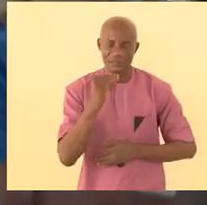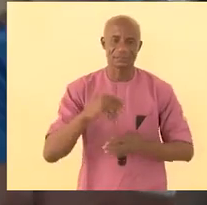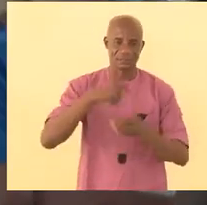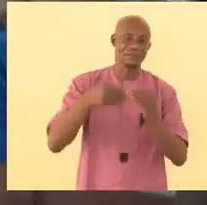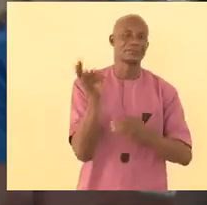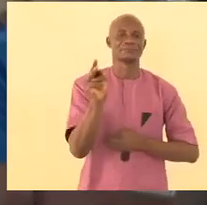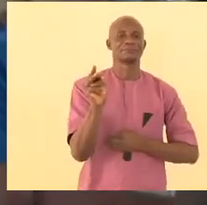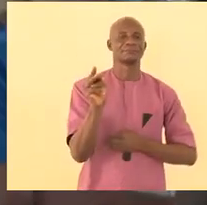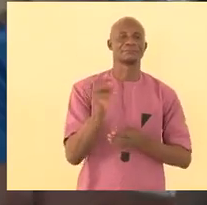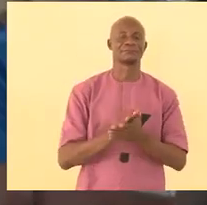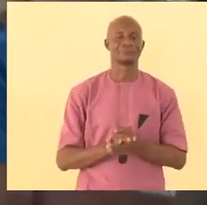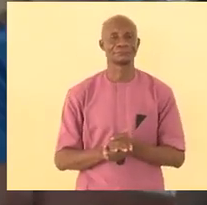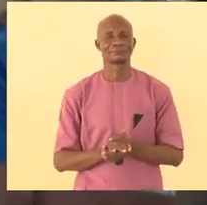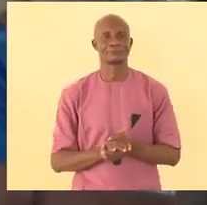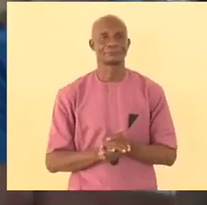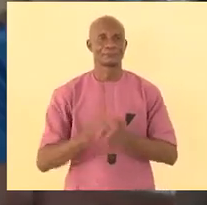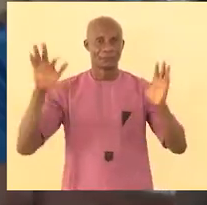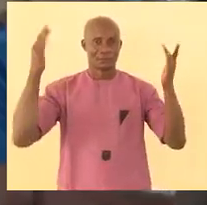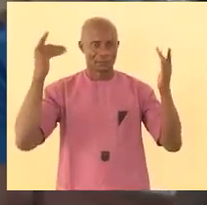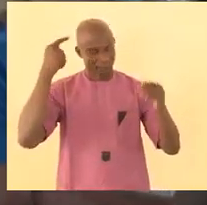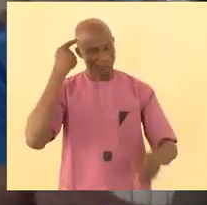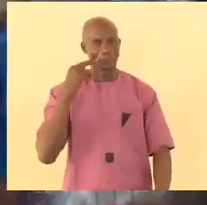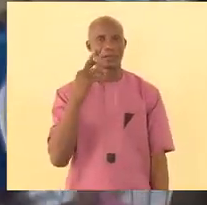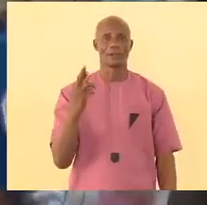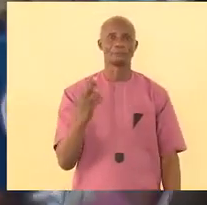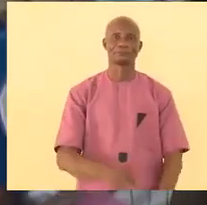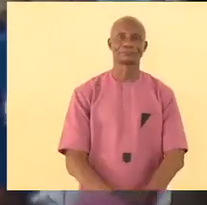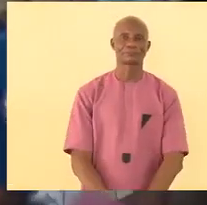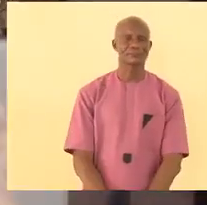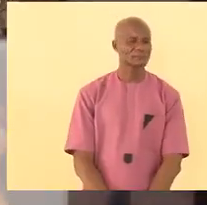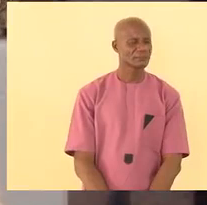service they provide. Thank you. Let's put our hands together for her.